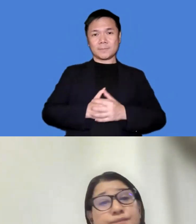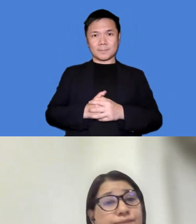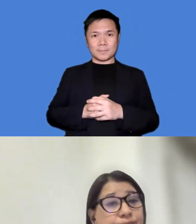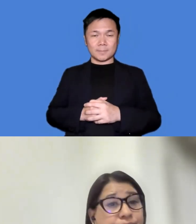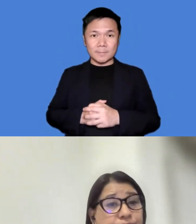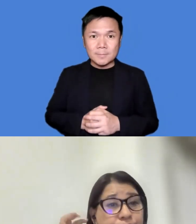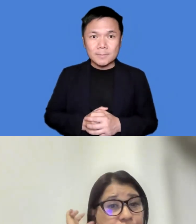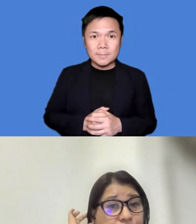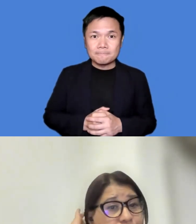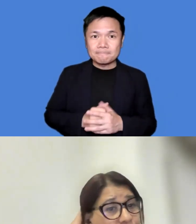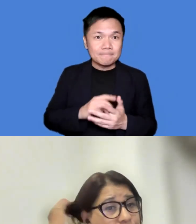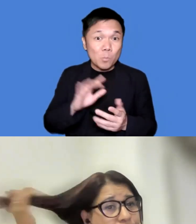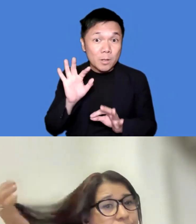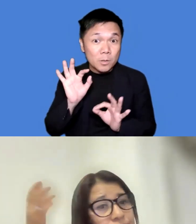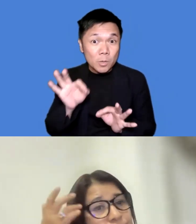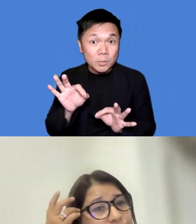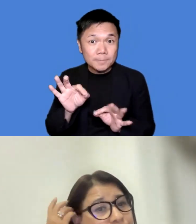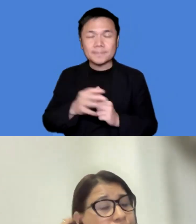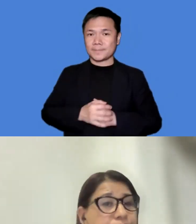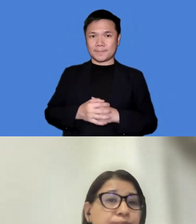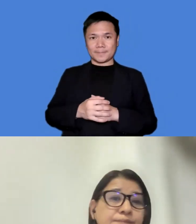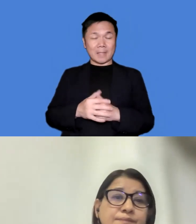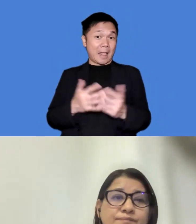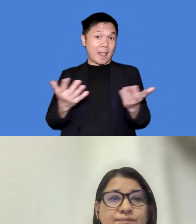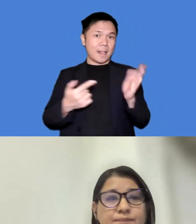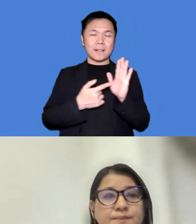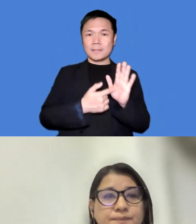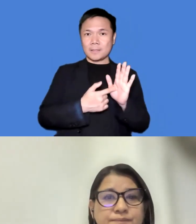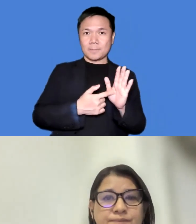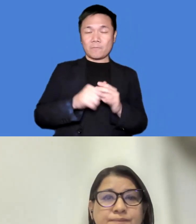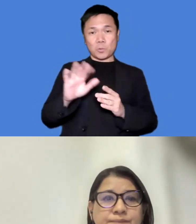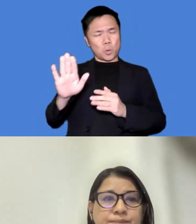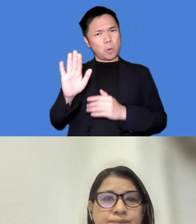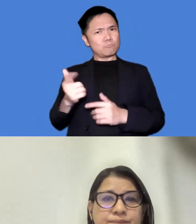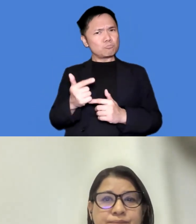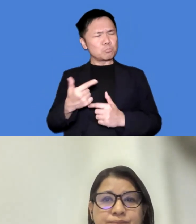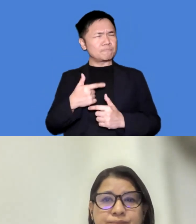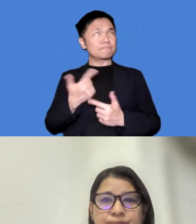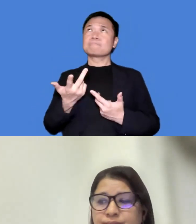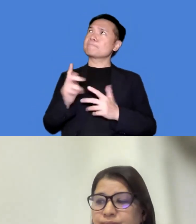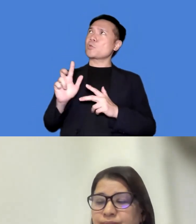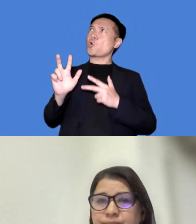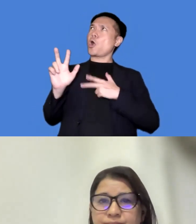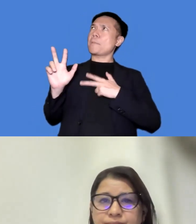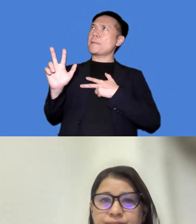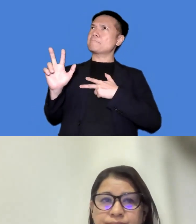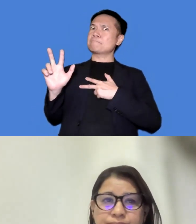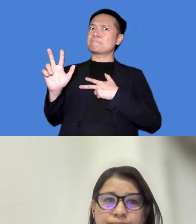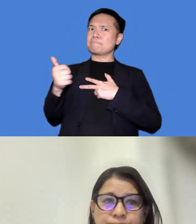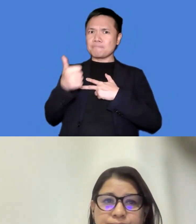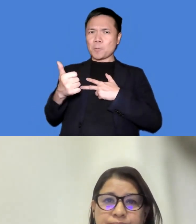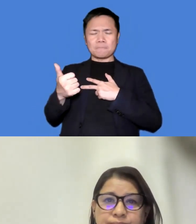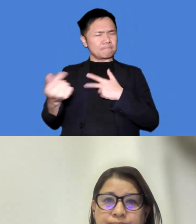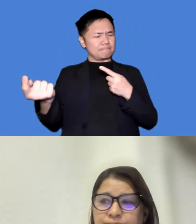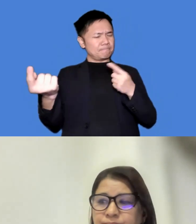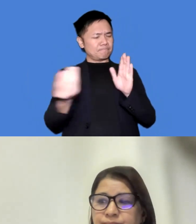The question is, what are examples of commitments that you think should be submitted at the